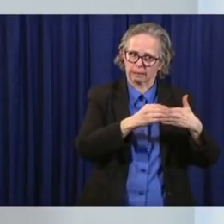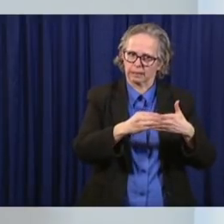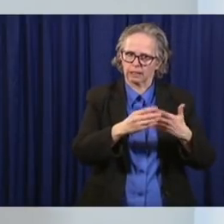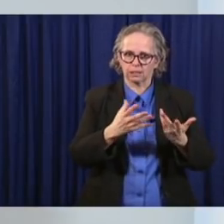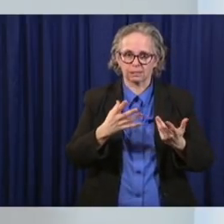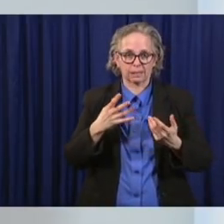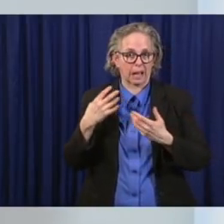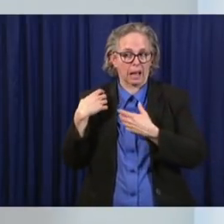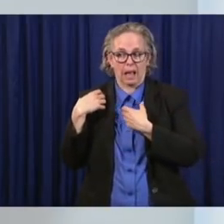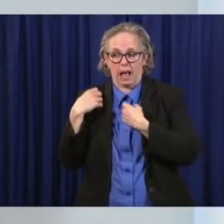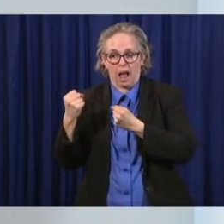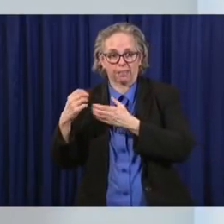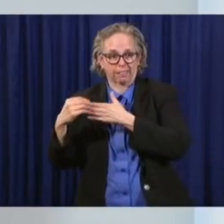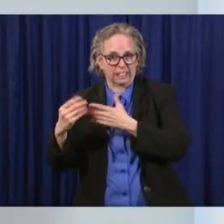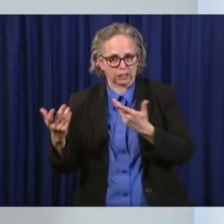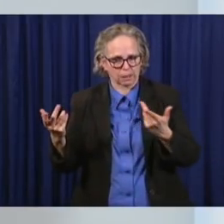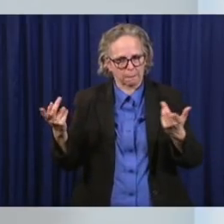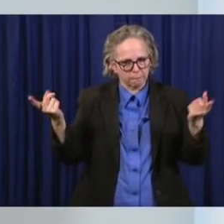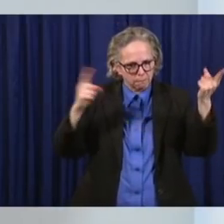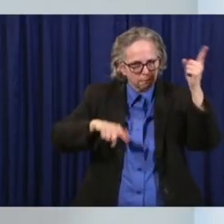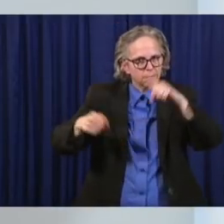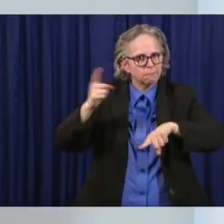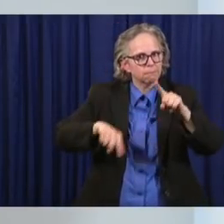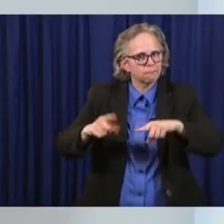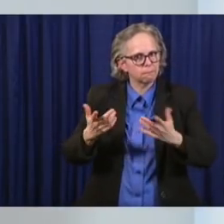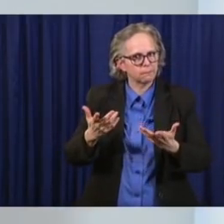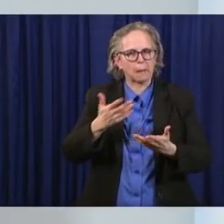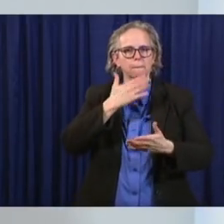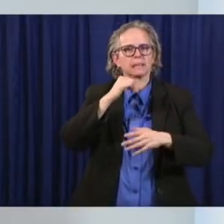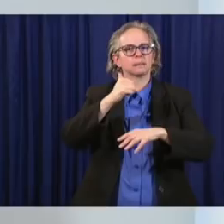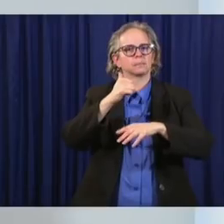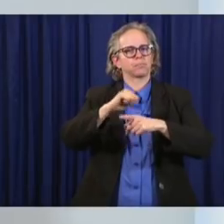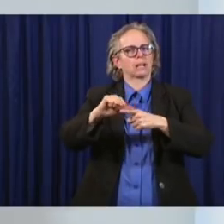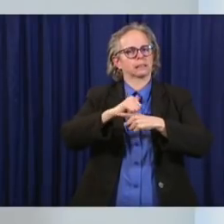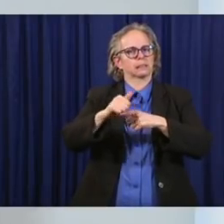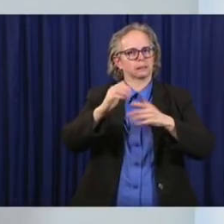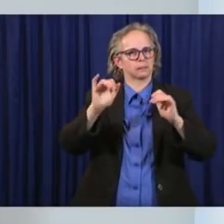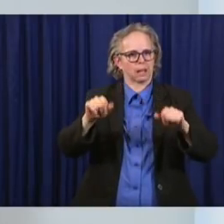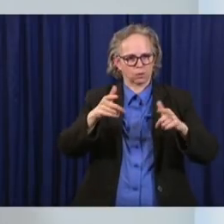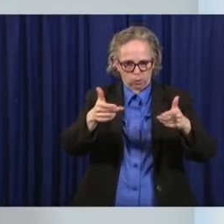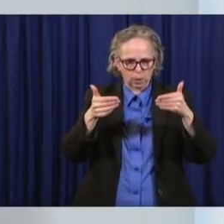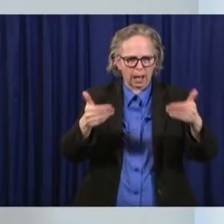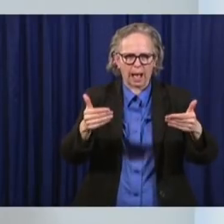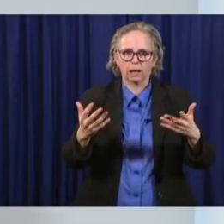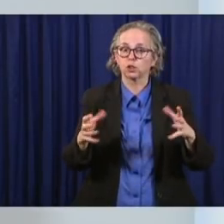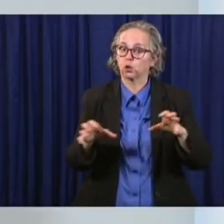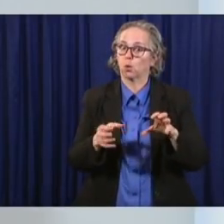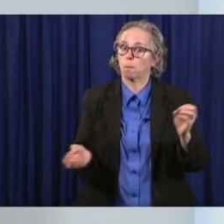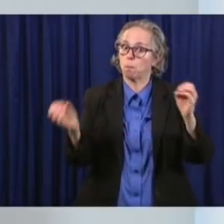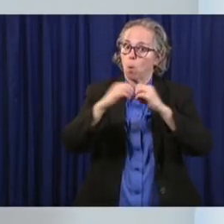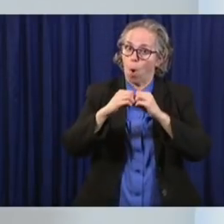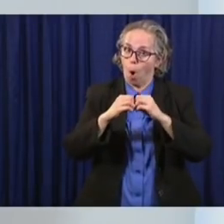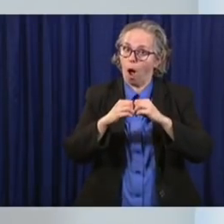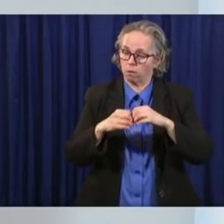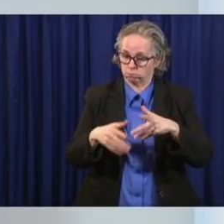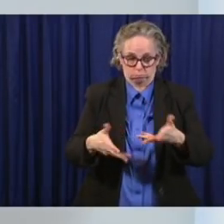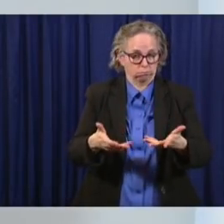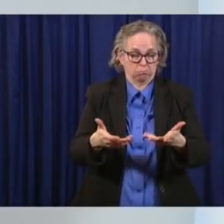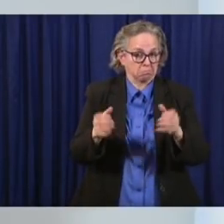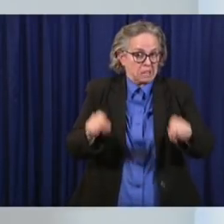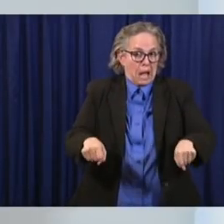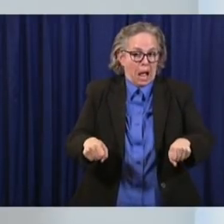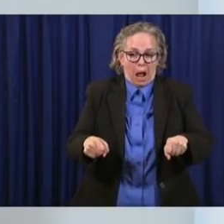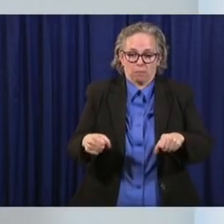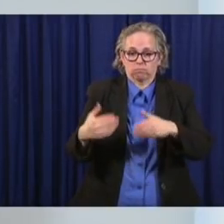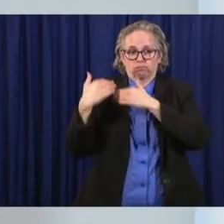can go above and beyond. There are mandated requirements, and there are best practices even above and beyond that. And